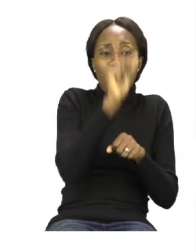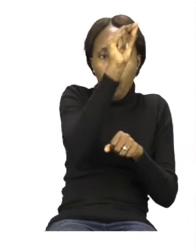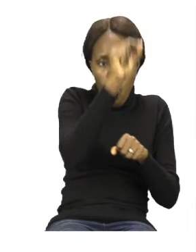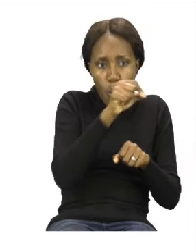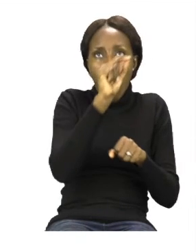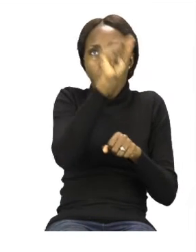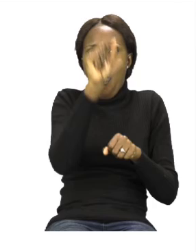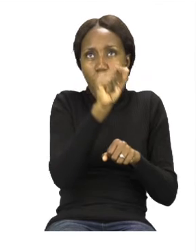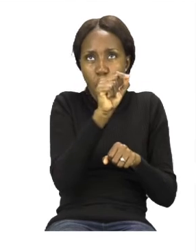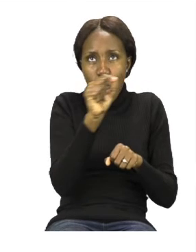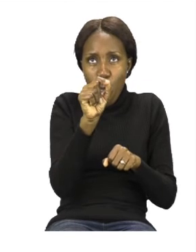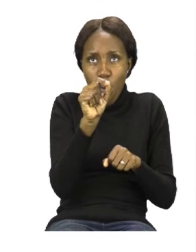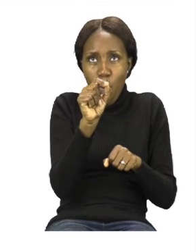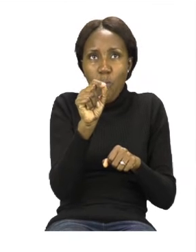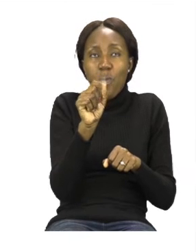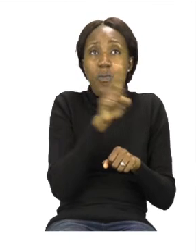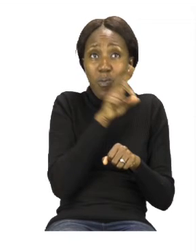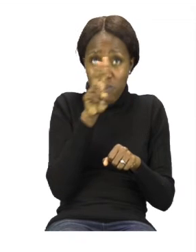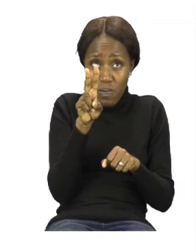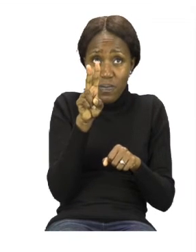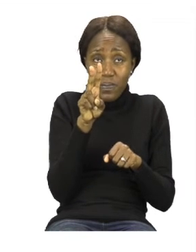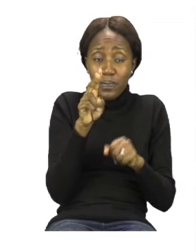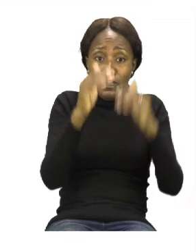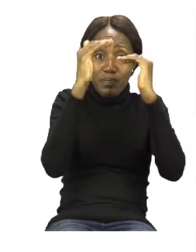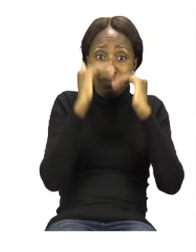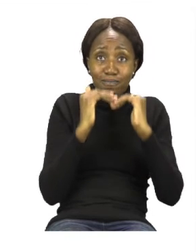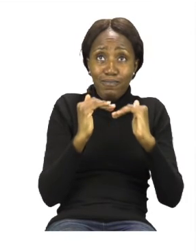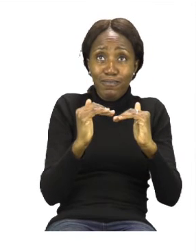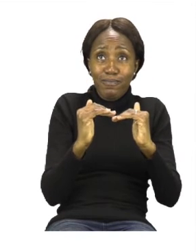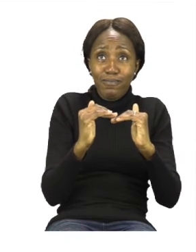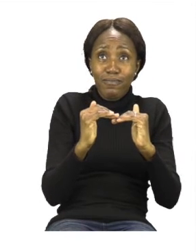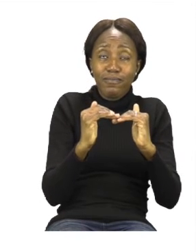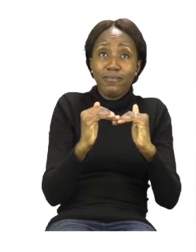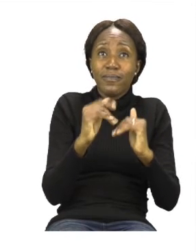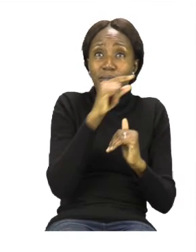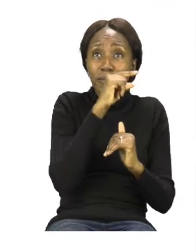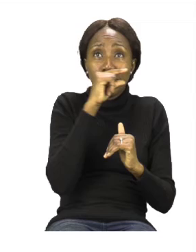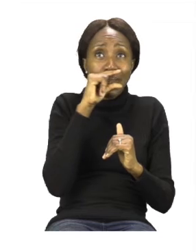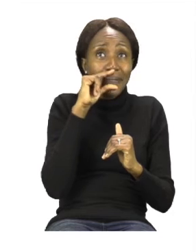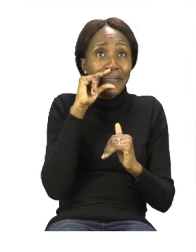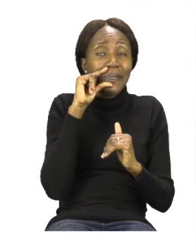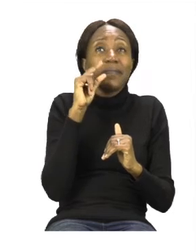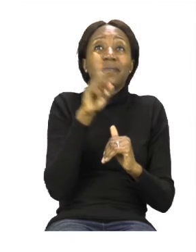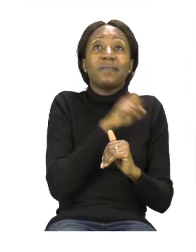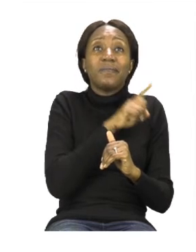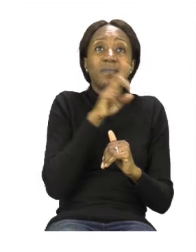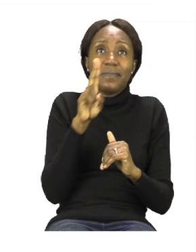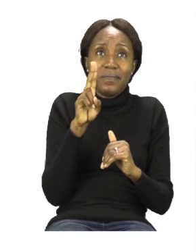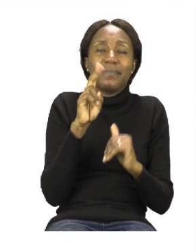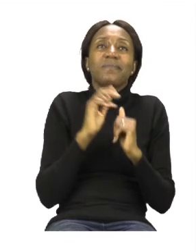12. Then after that, we will continue together. But for now, let's start by